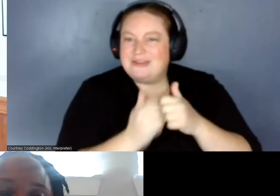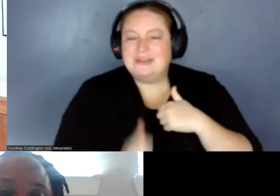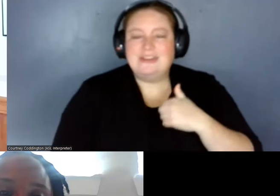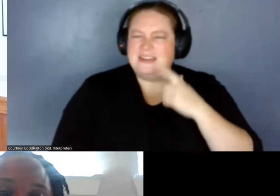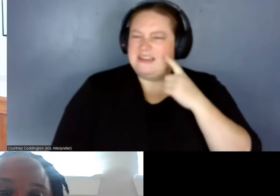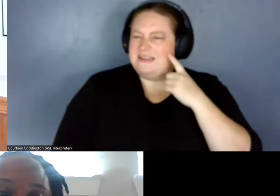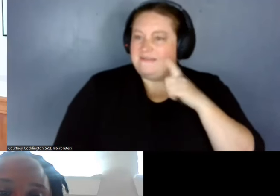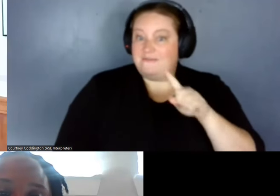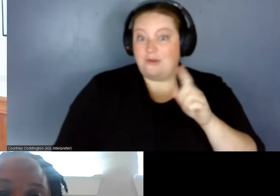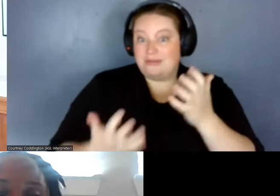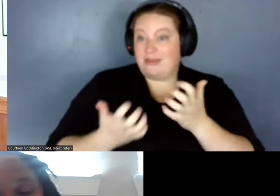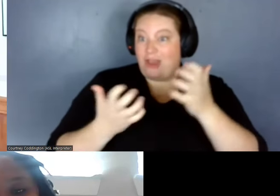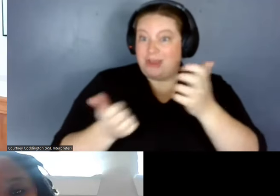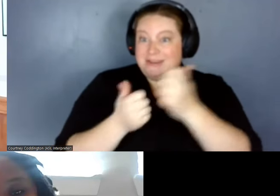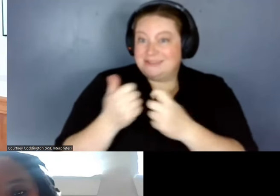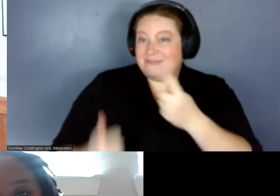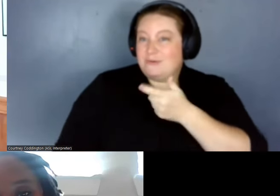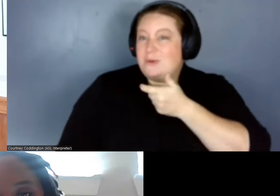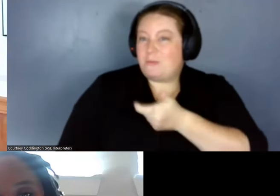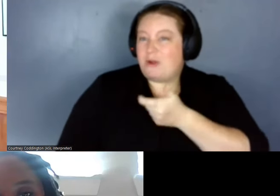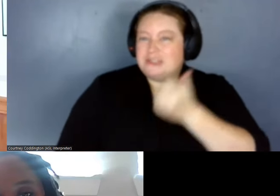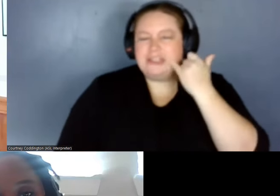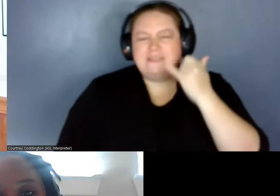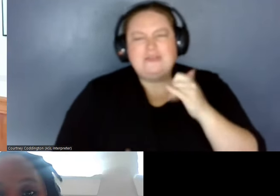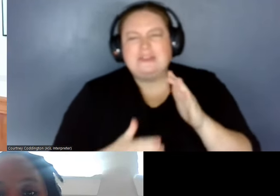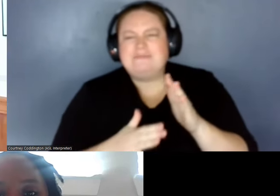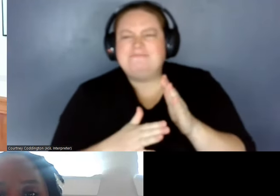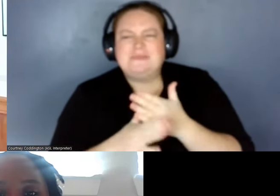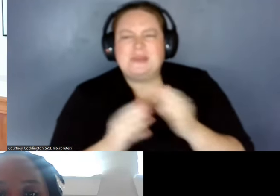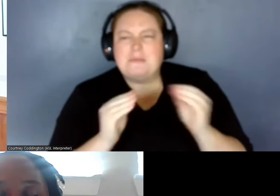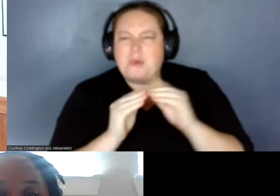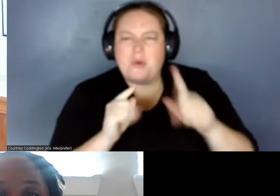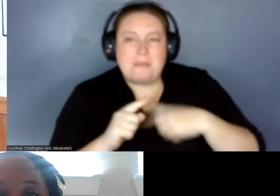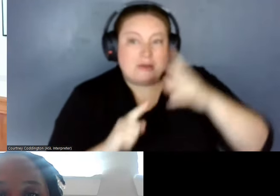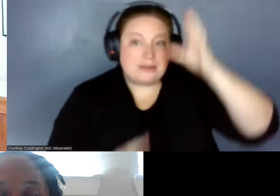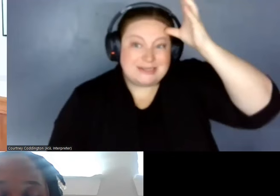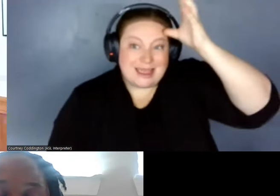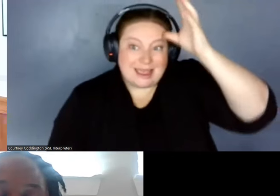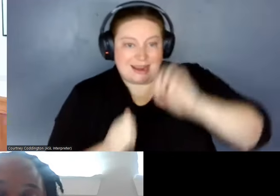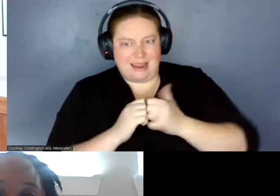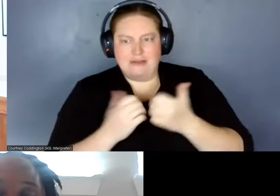just share a little bit more about your dad and how you want the world to remember him.